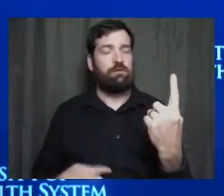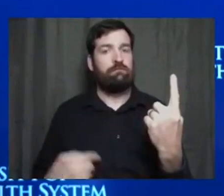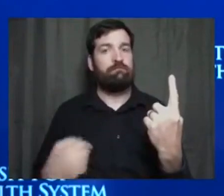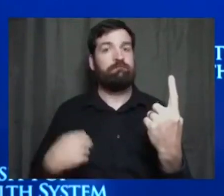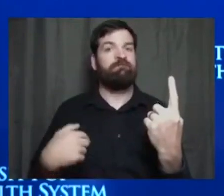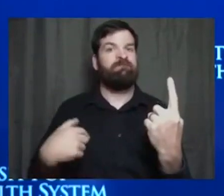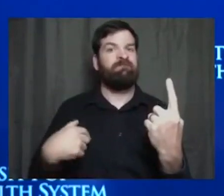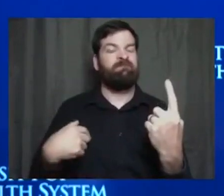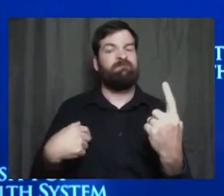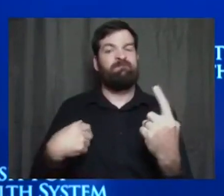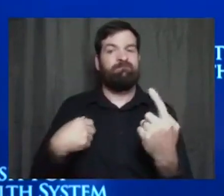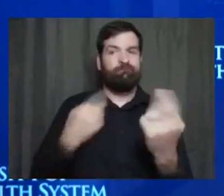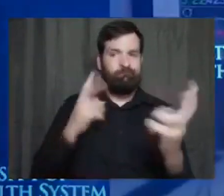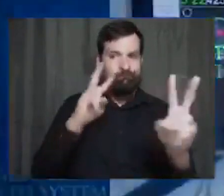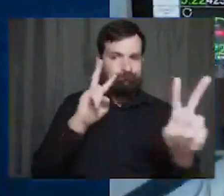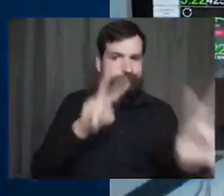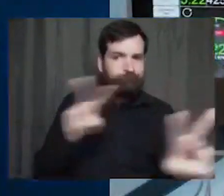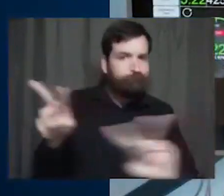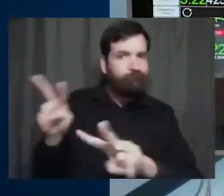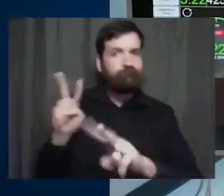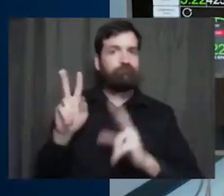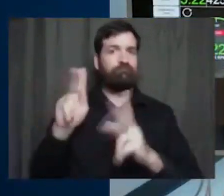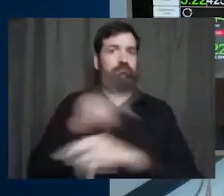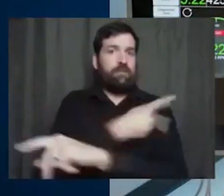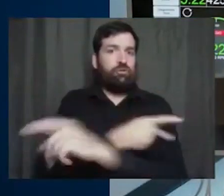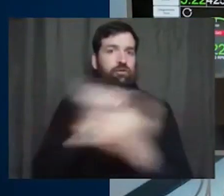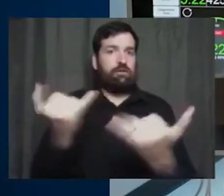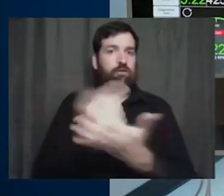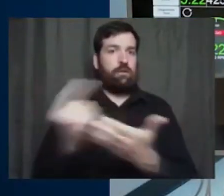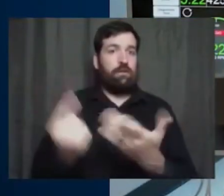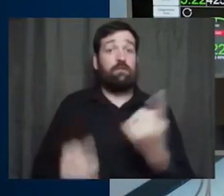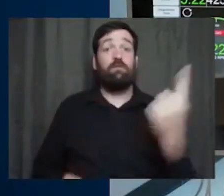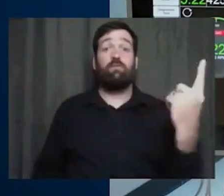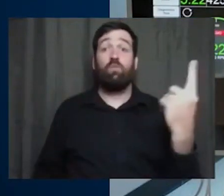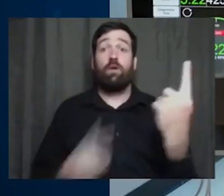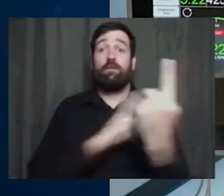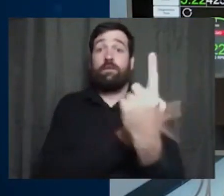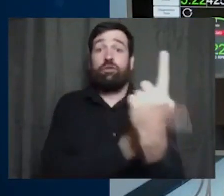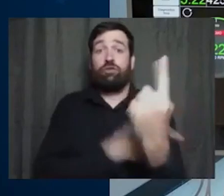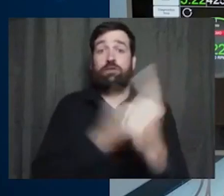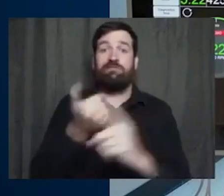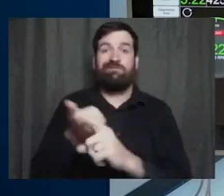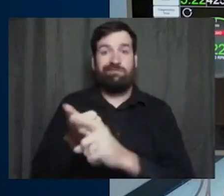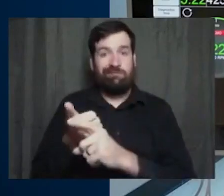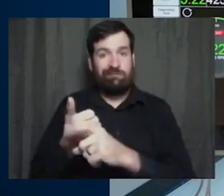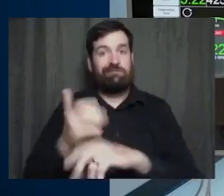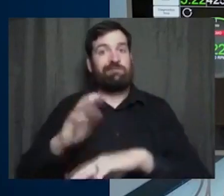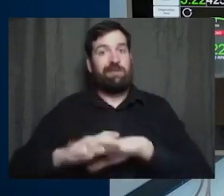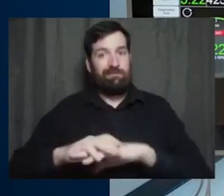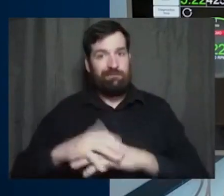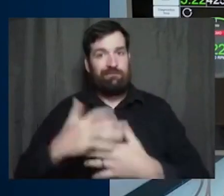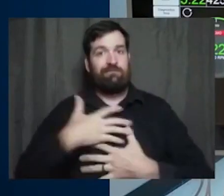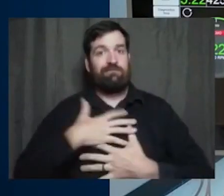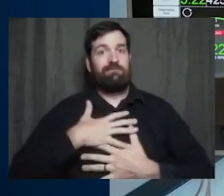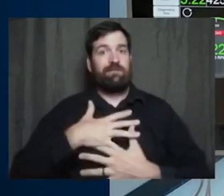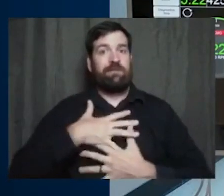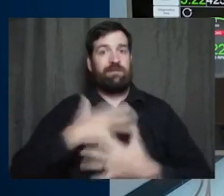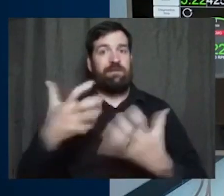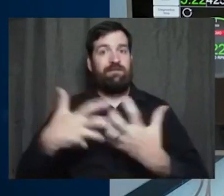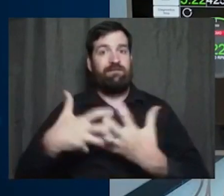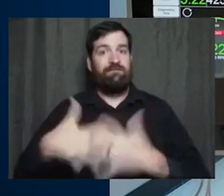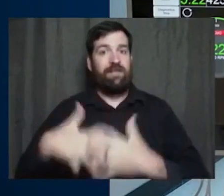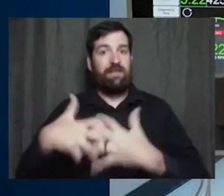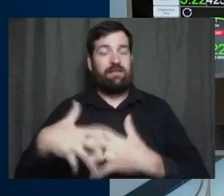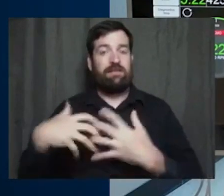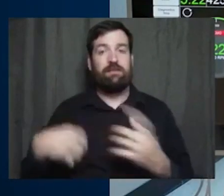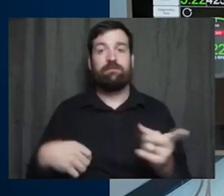seeing patients in the hospital, and our one patient that is on the ventilator is a patient who is